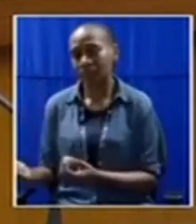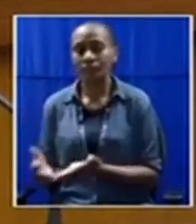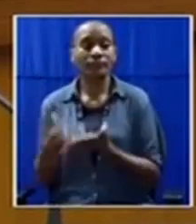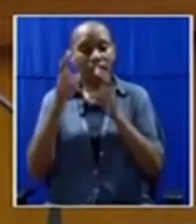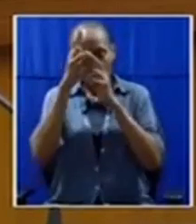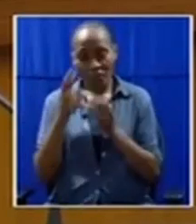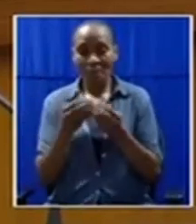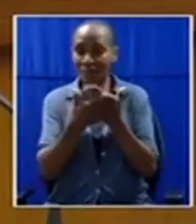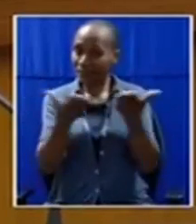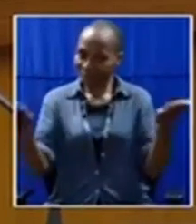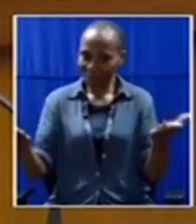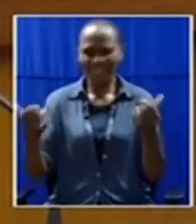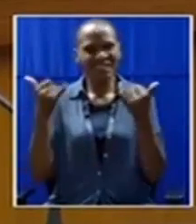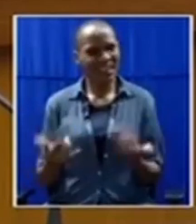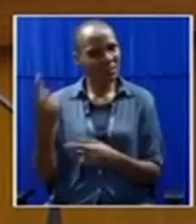serious speeches,